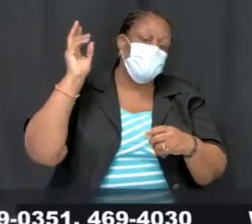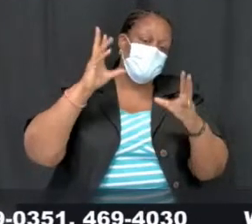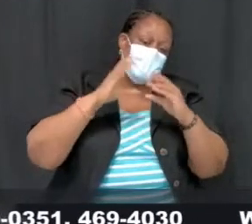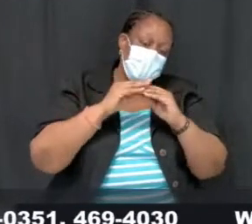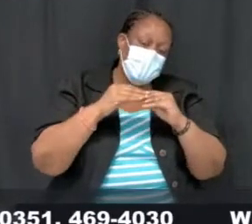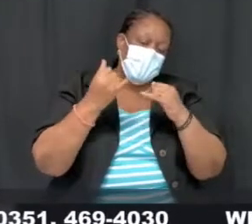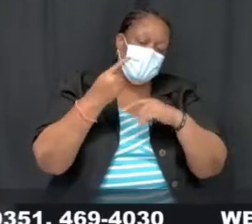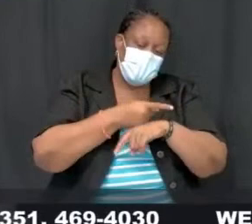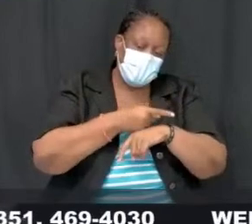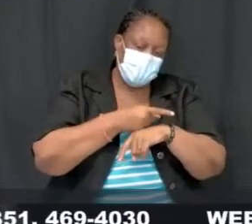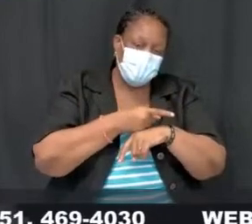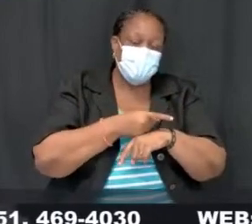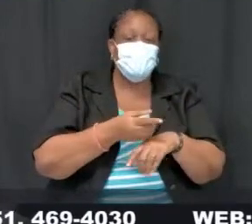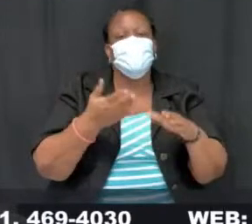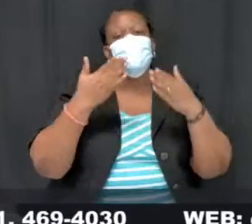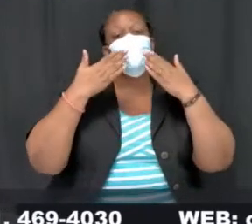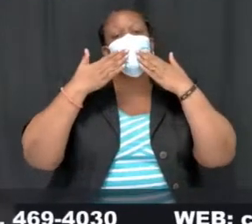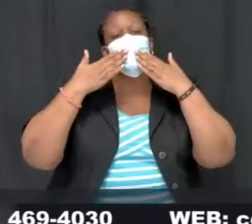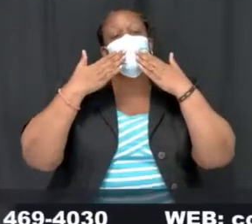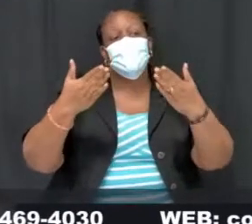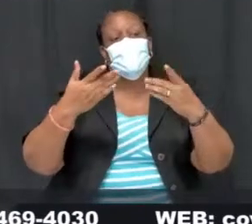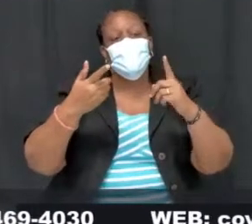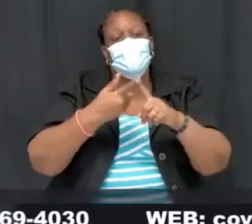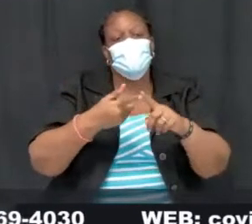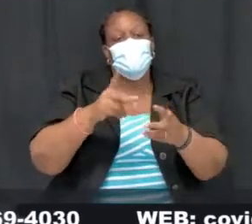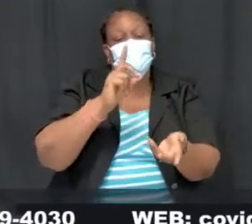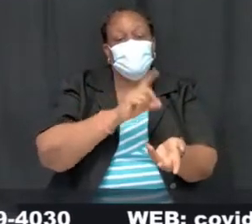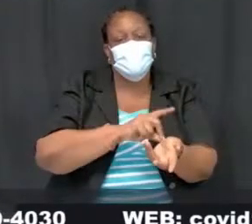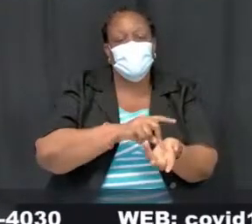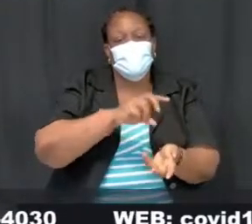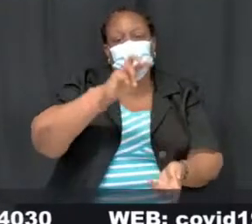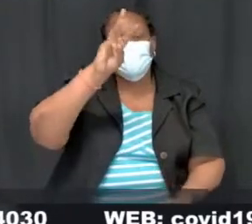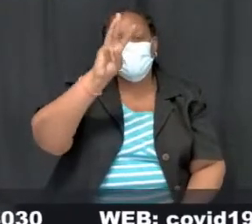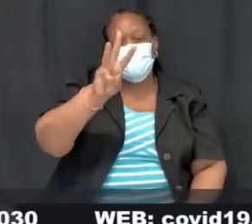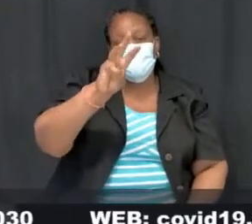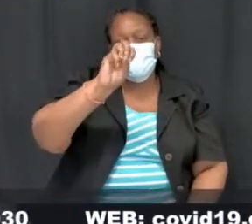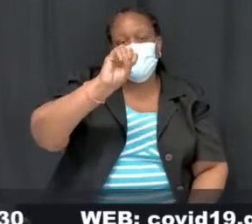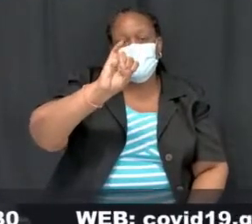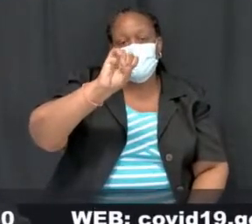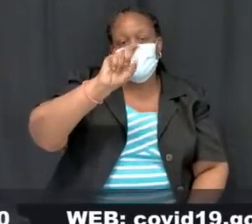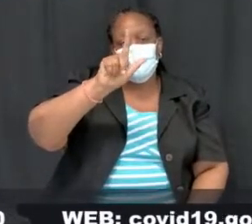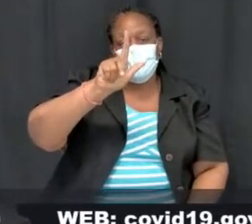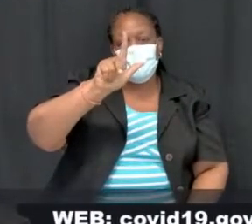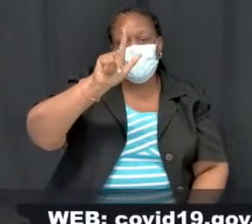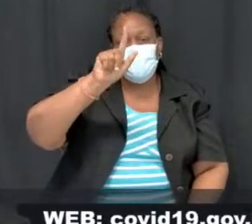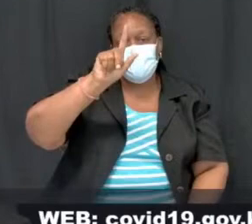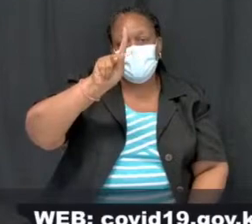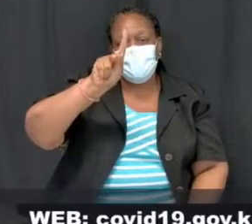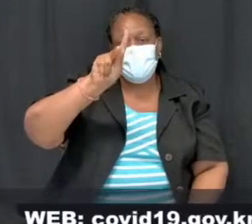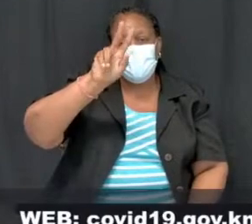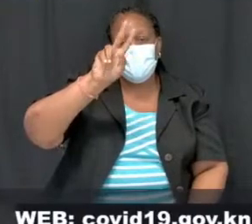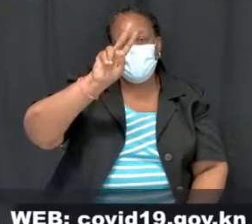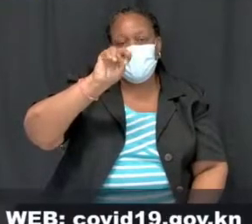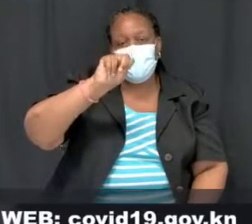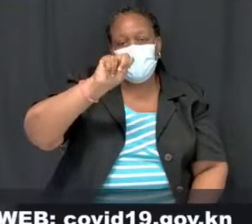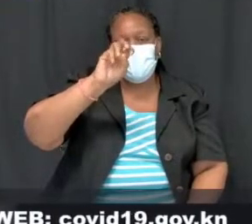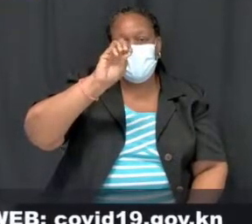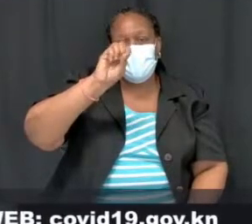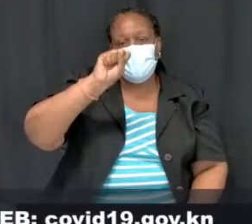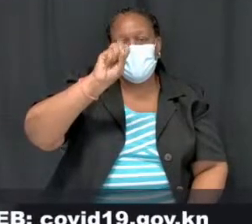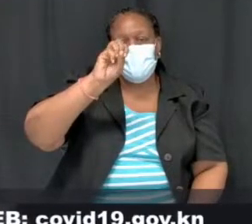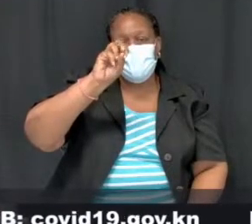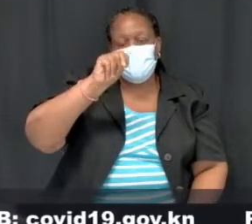our medical chief of staff at JNF General Hospital, our chief medical officer, Dr.